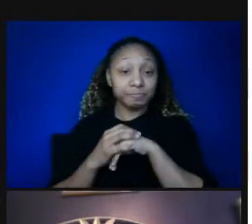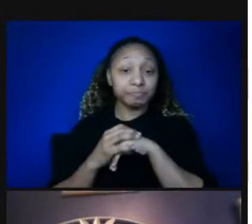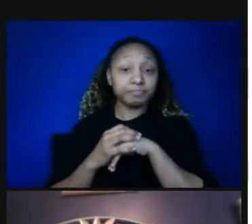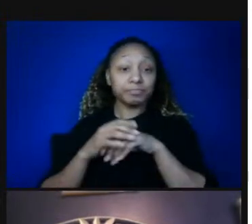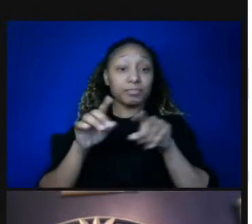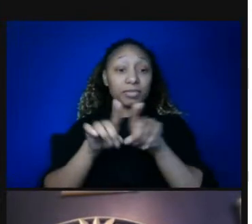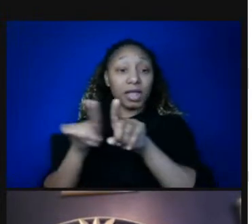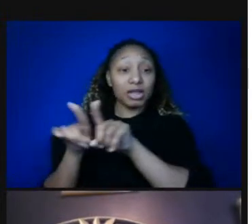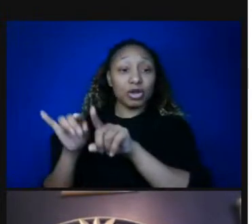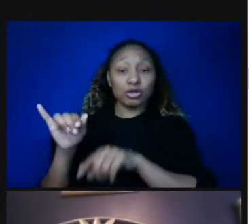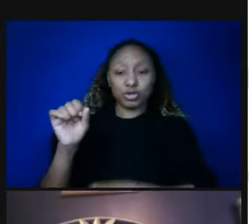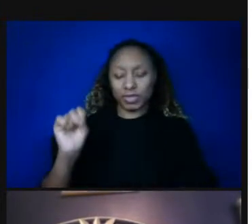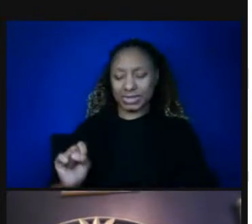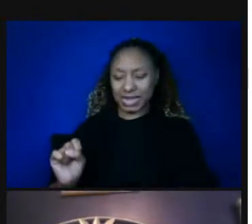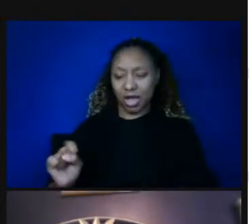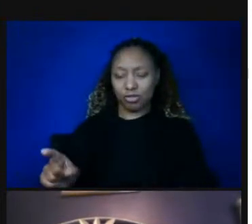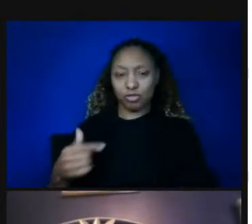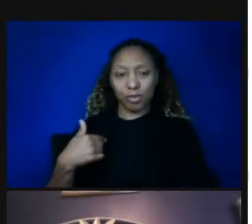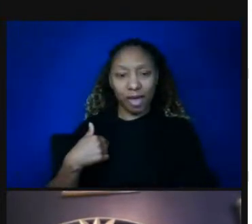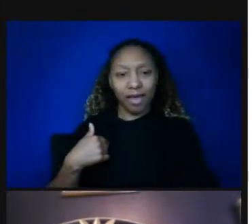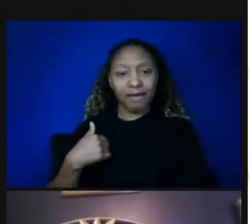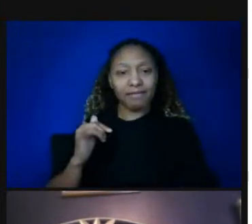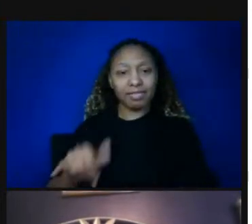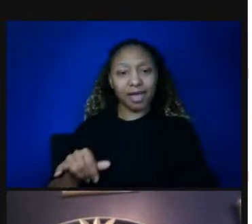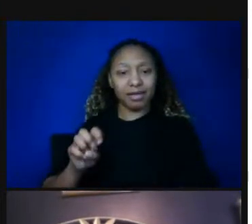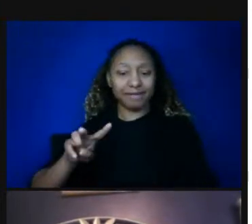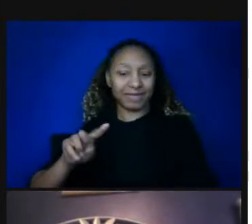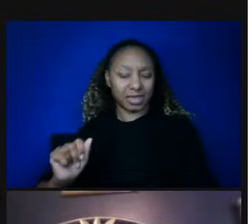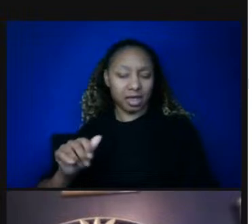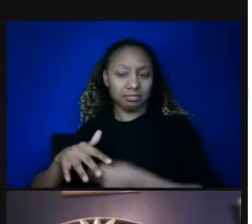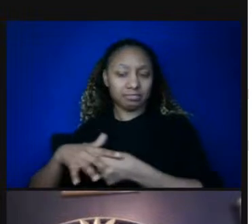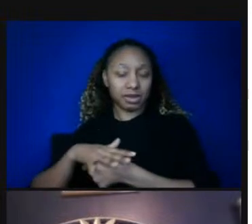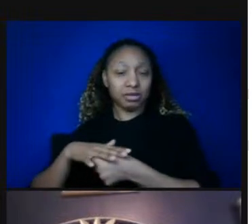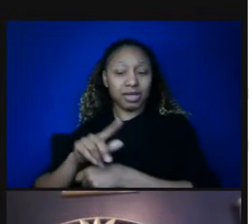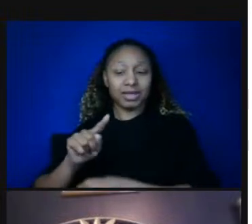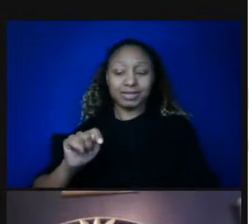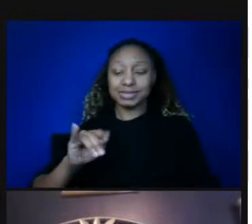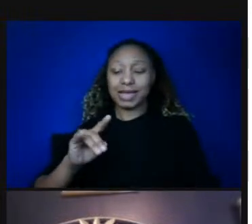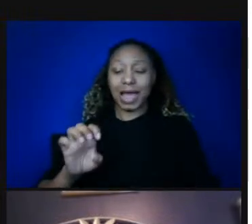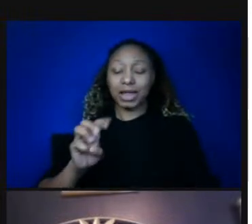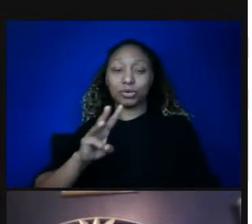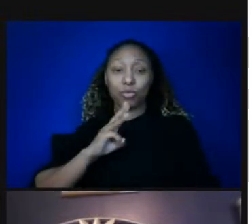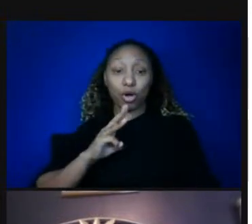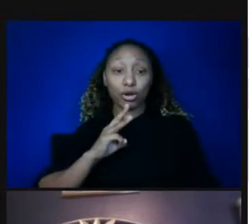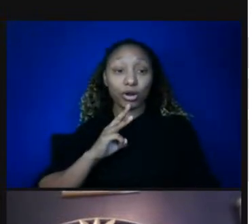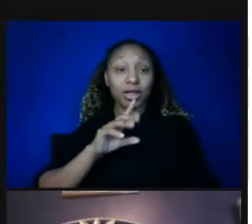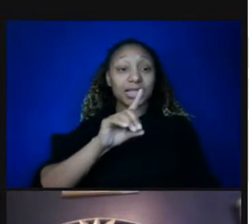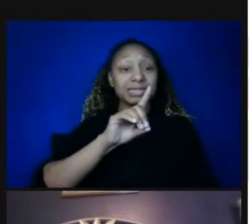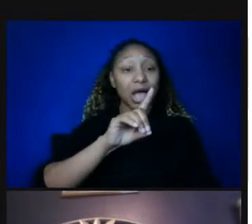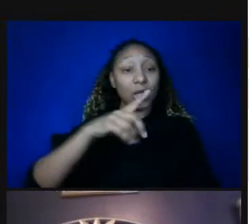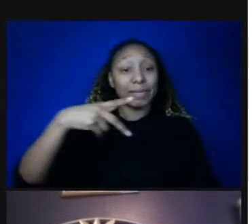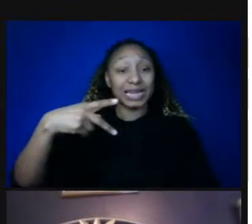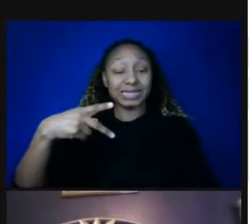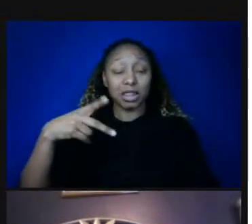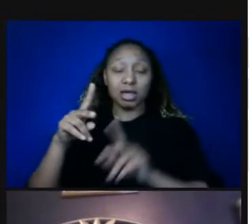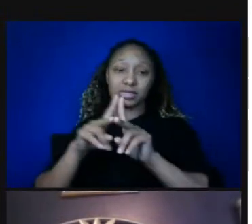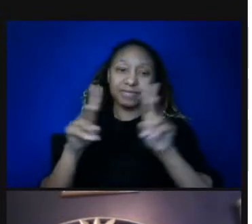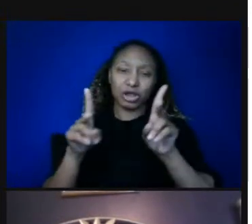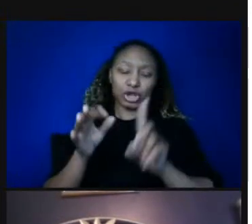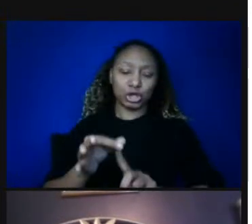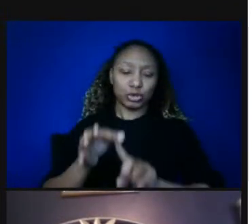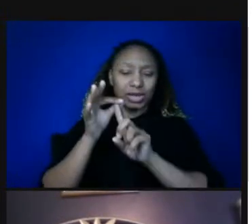And to the south, you have what's known as Tidewater, Virginia. So the landscape in Delmarva Peninsula is very unique. It's very, very